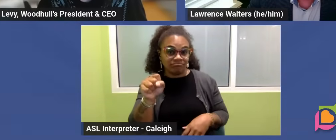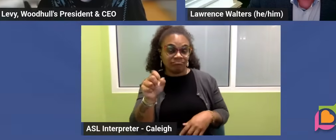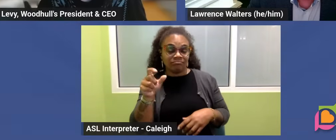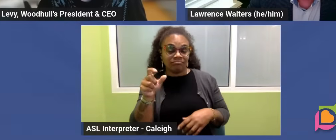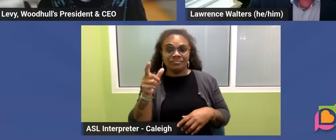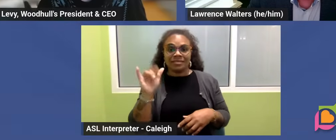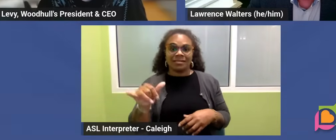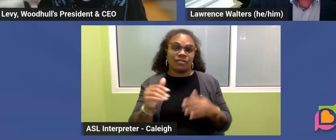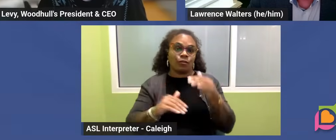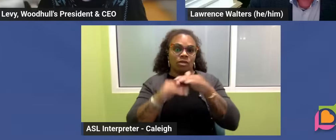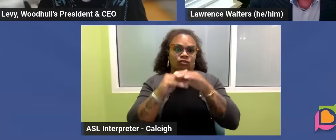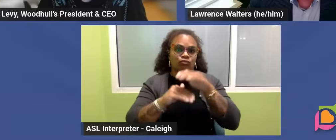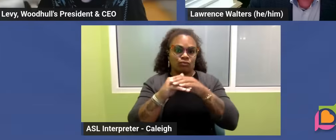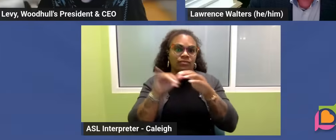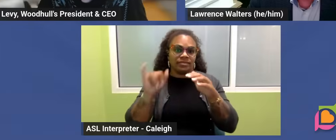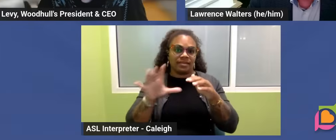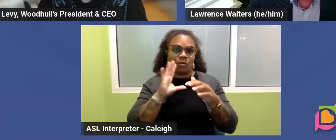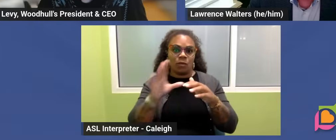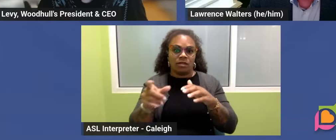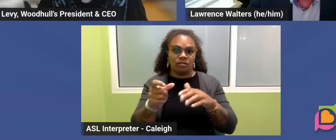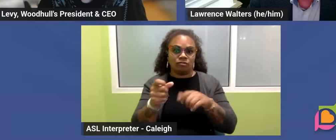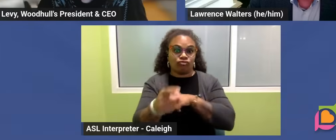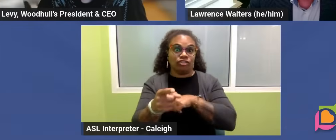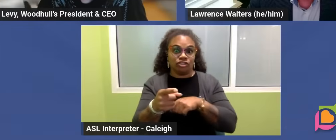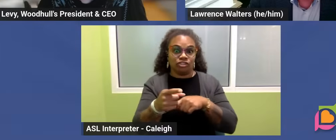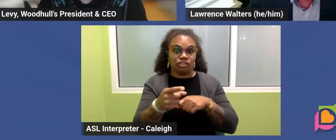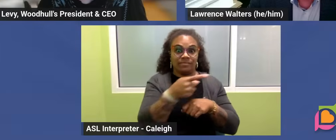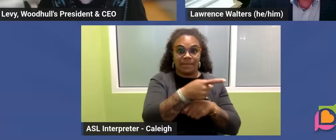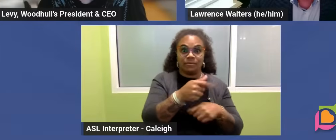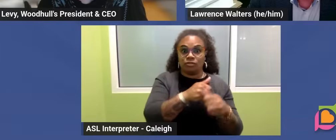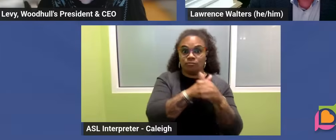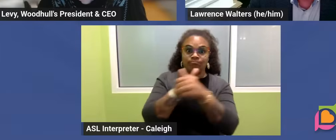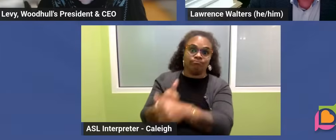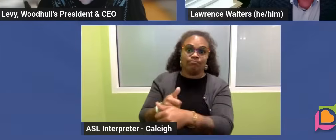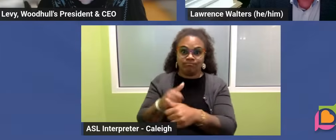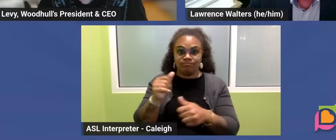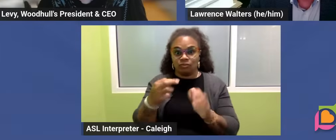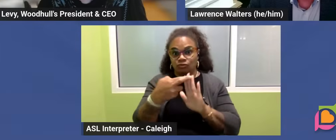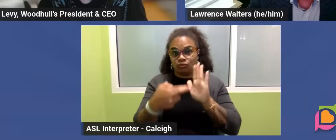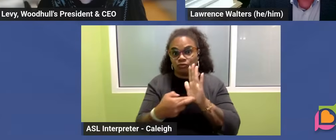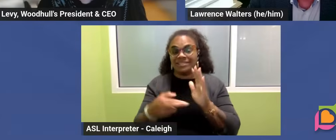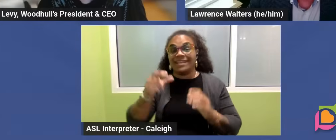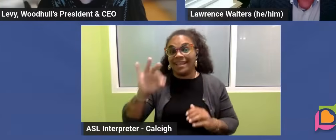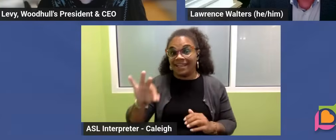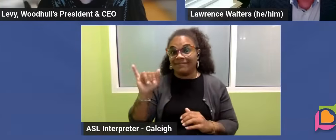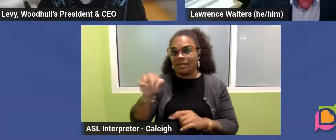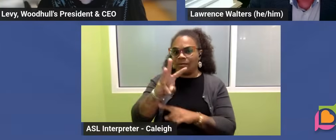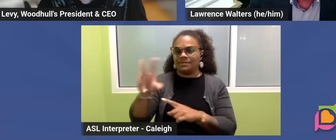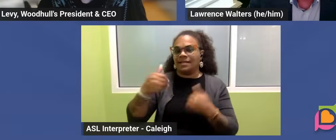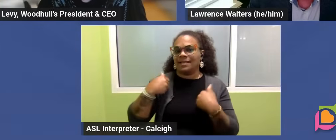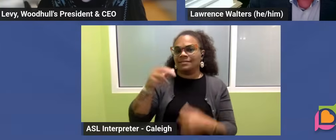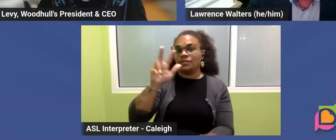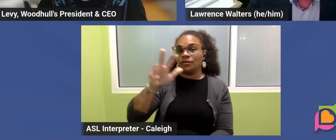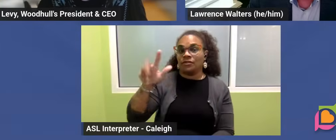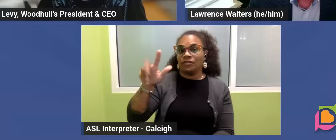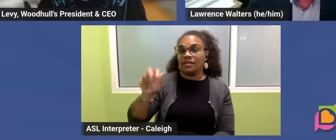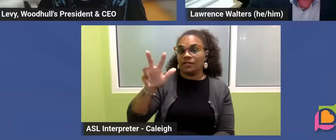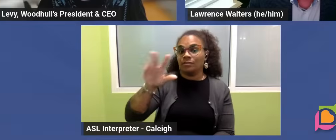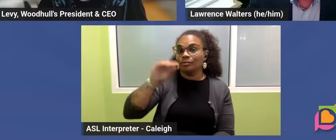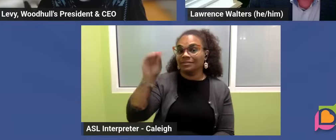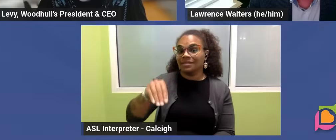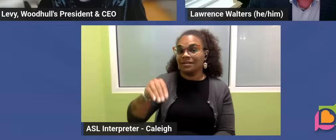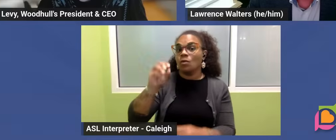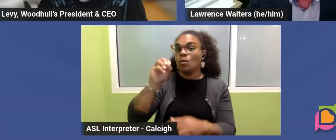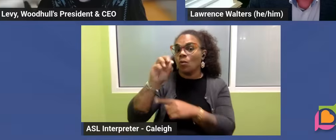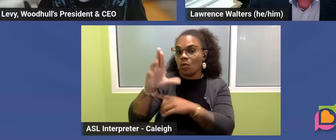threshold that triggers the compliance obligation is if the website has 33 1/3% or more materials